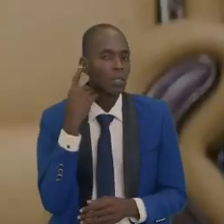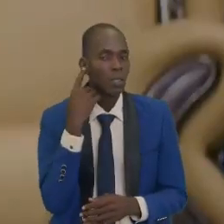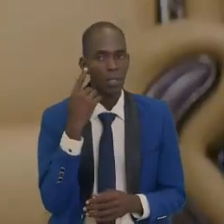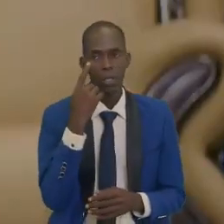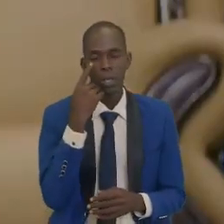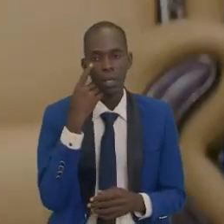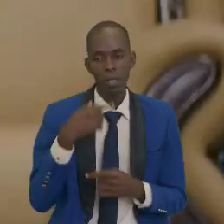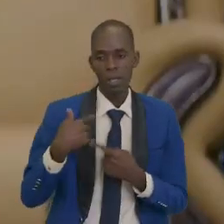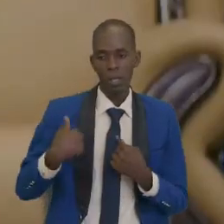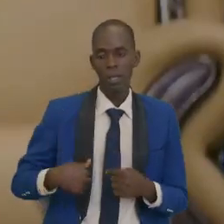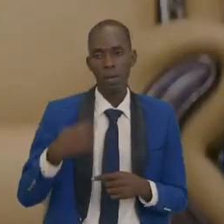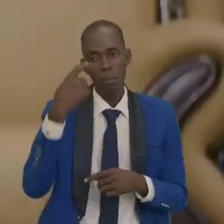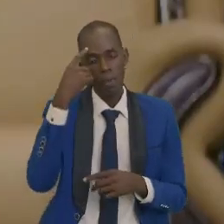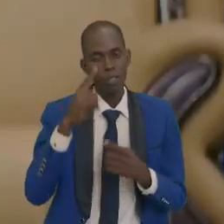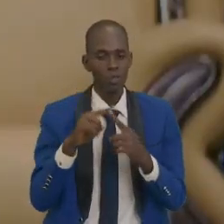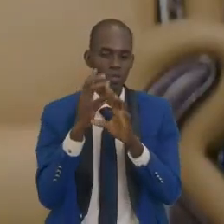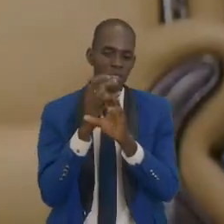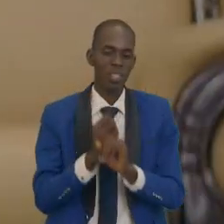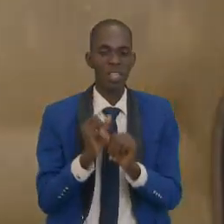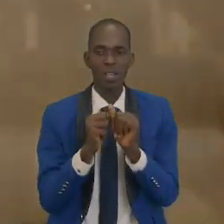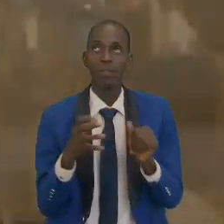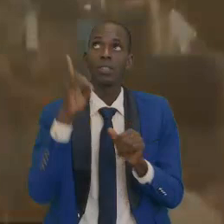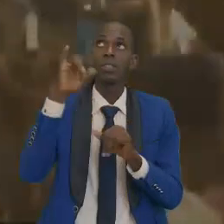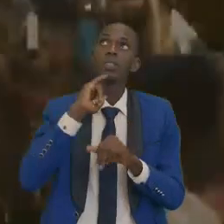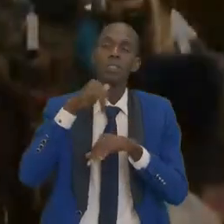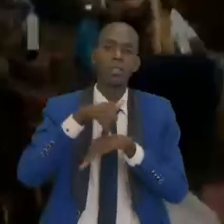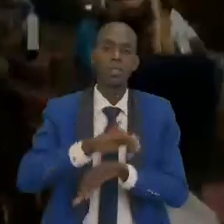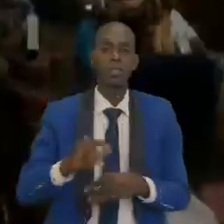get everything is sending to us